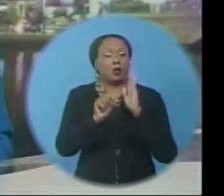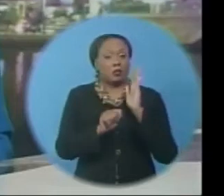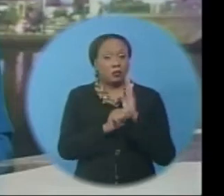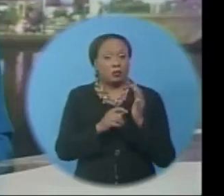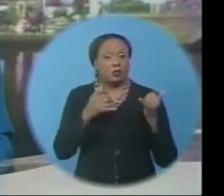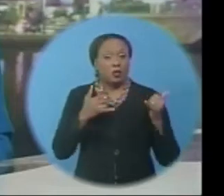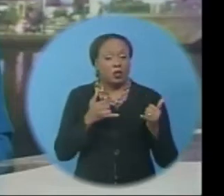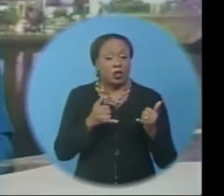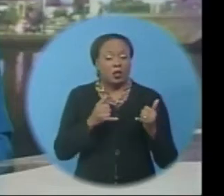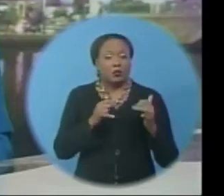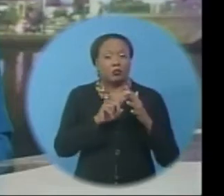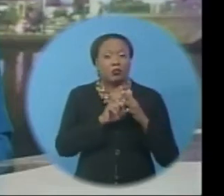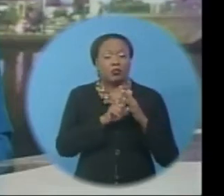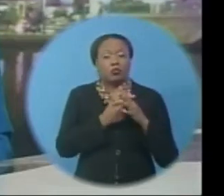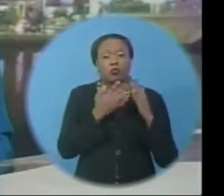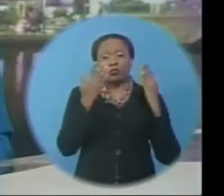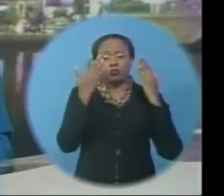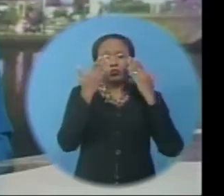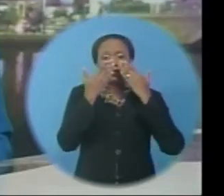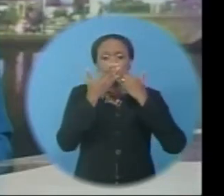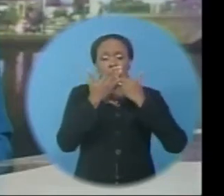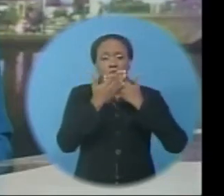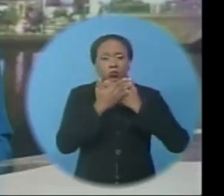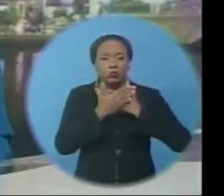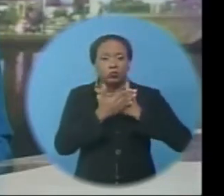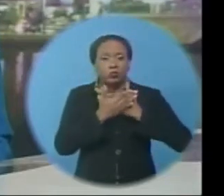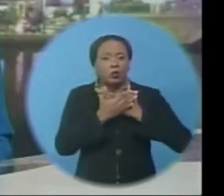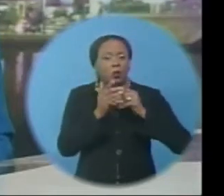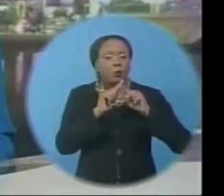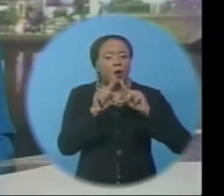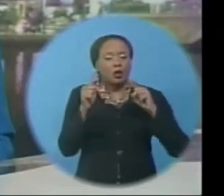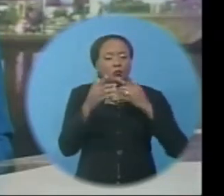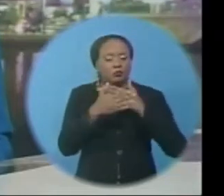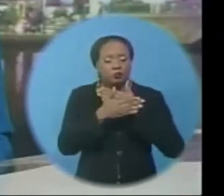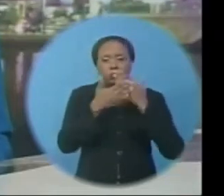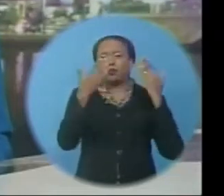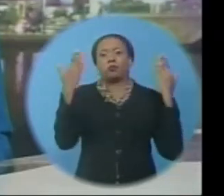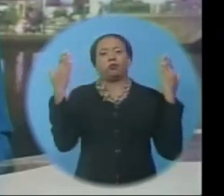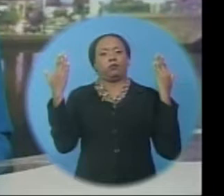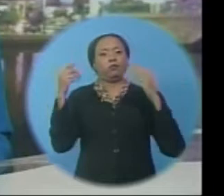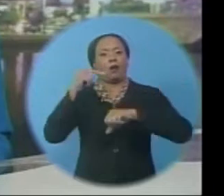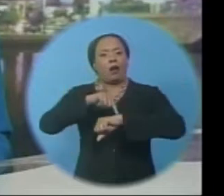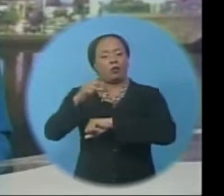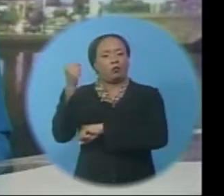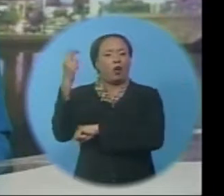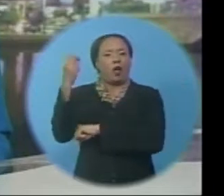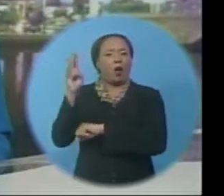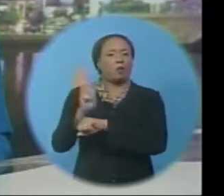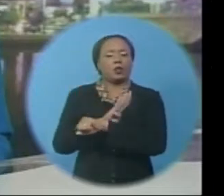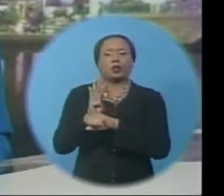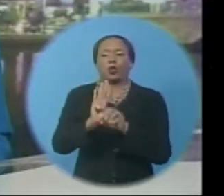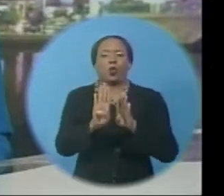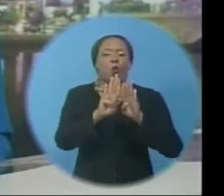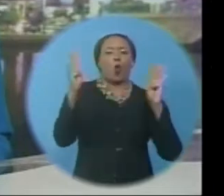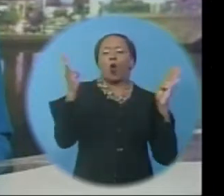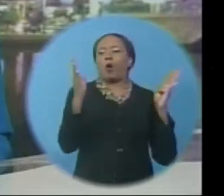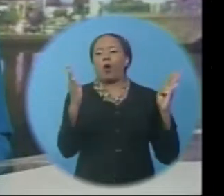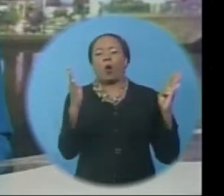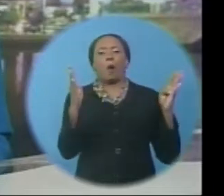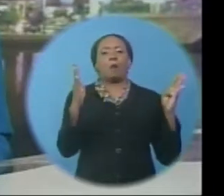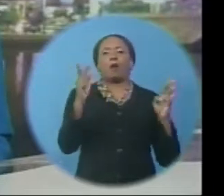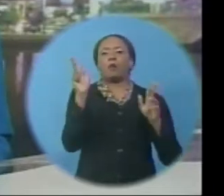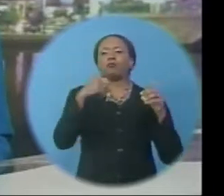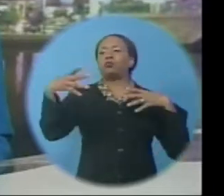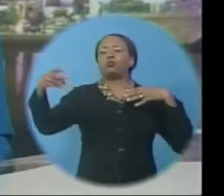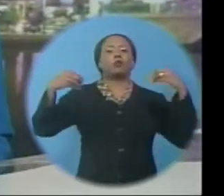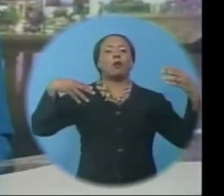into a bustling business time for some when the all clear was given. From midday today, business owners and shoppers headed to the city to